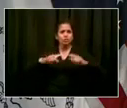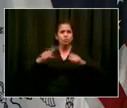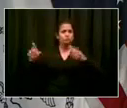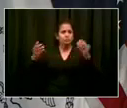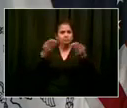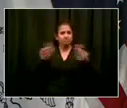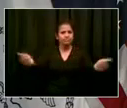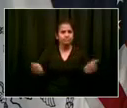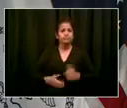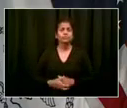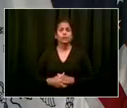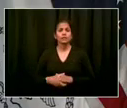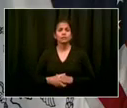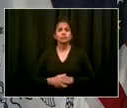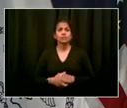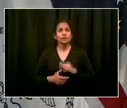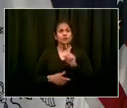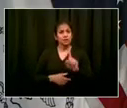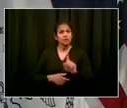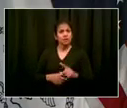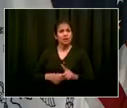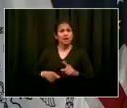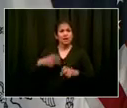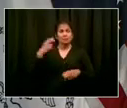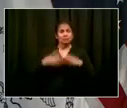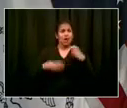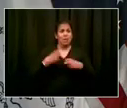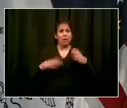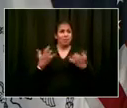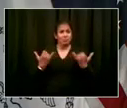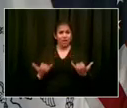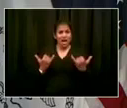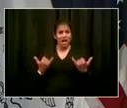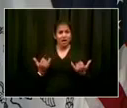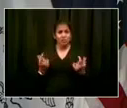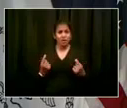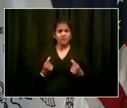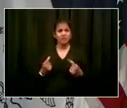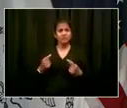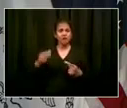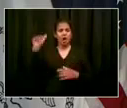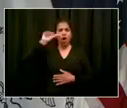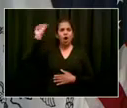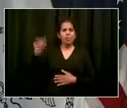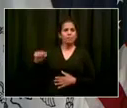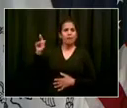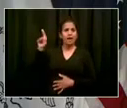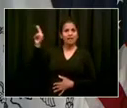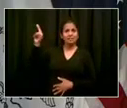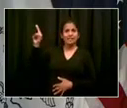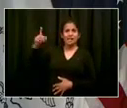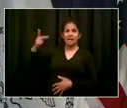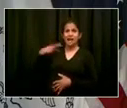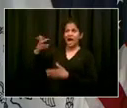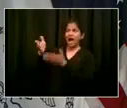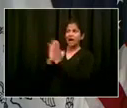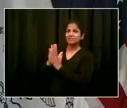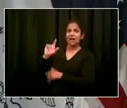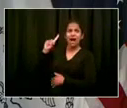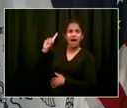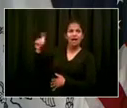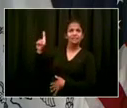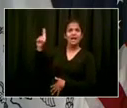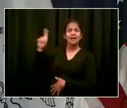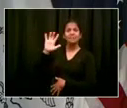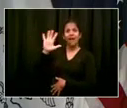discussion. The amount of borrowing we've asked for is $5 billion that would be used over 2 fiscal years.